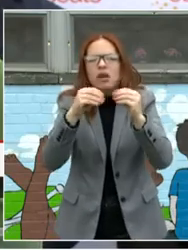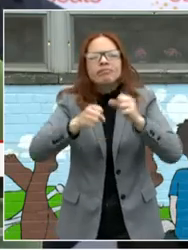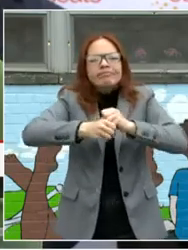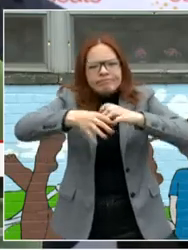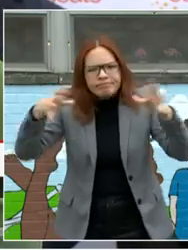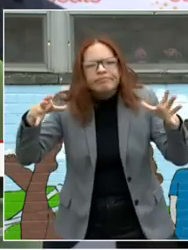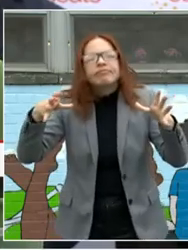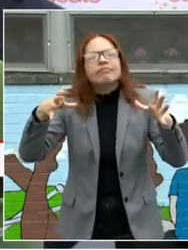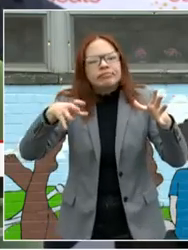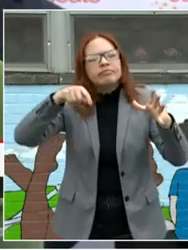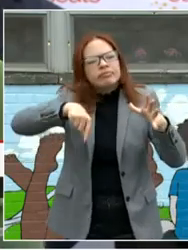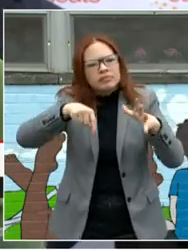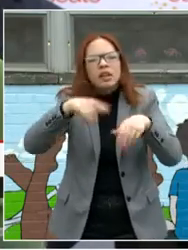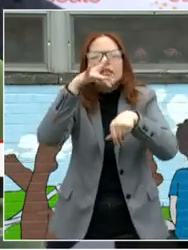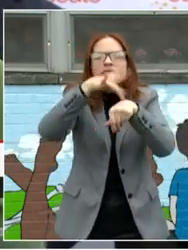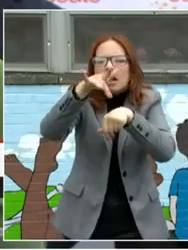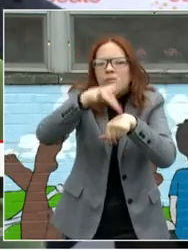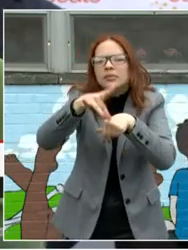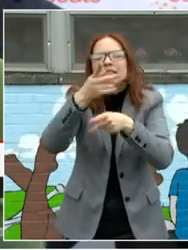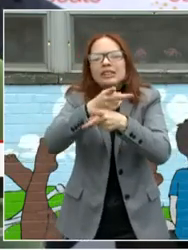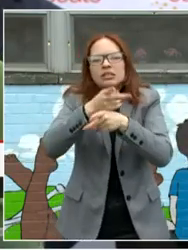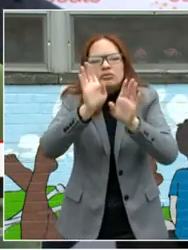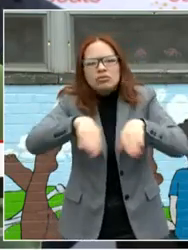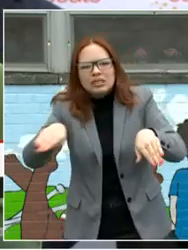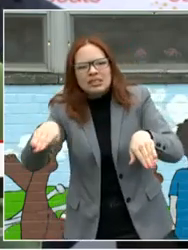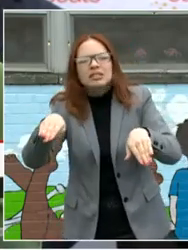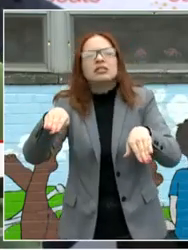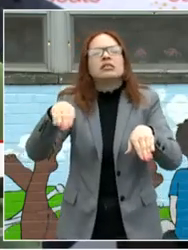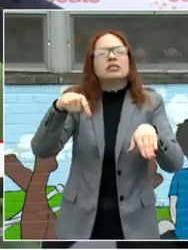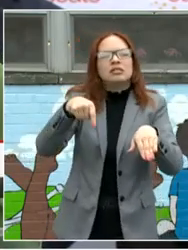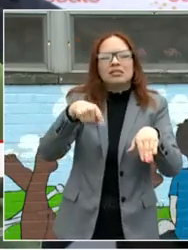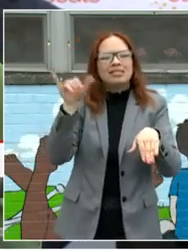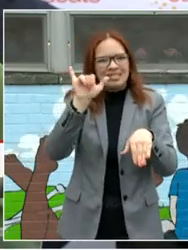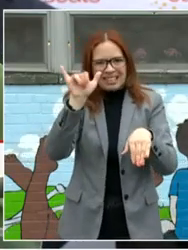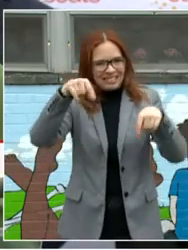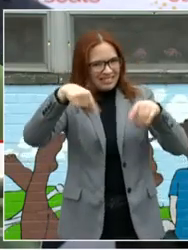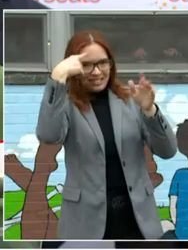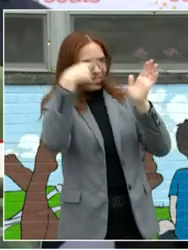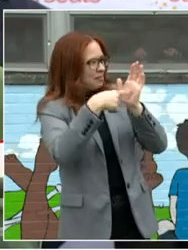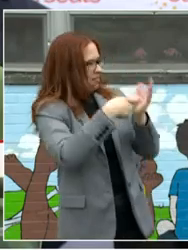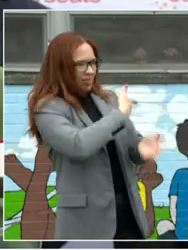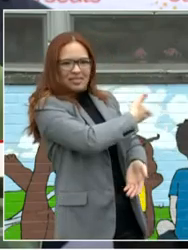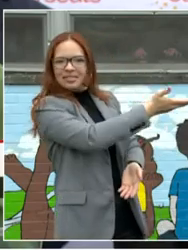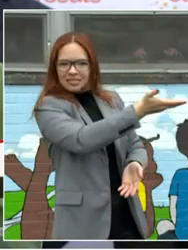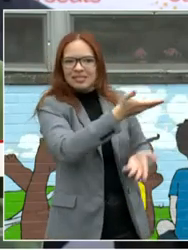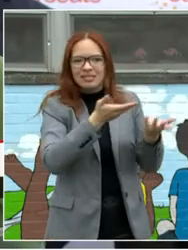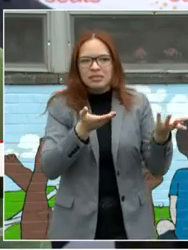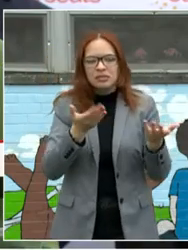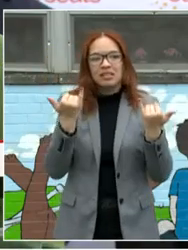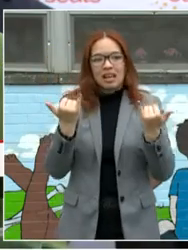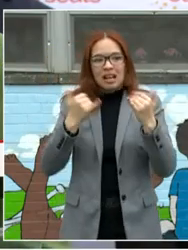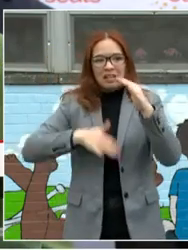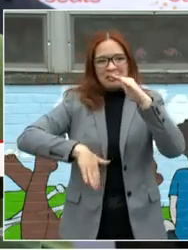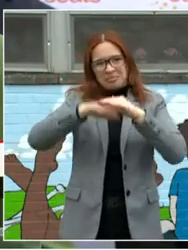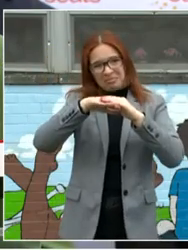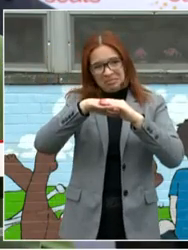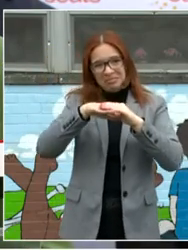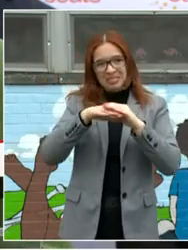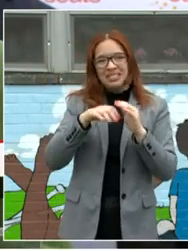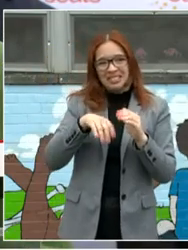great centers like this one at the Easter Seals. The team here is currently able to serve up to